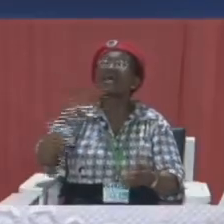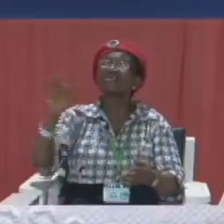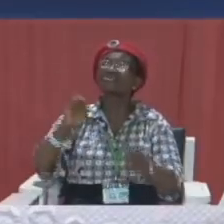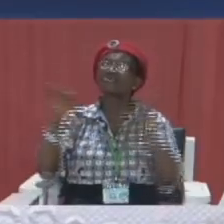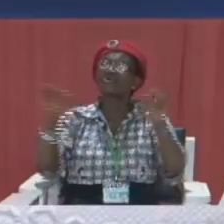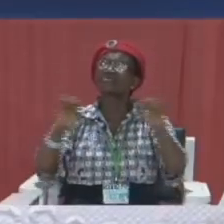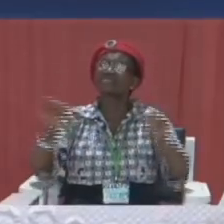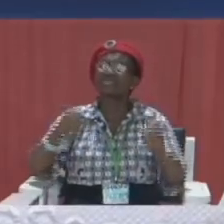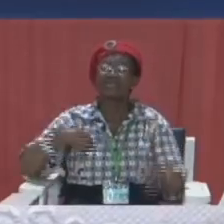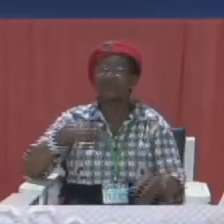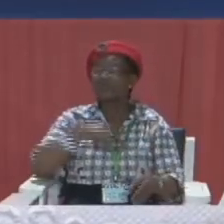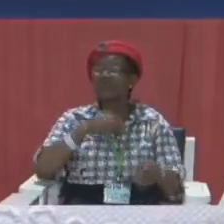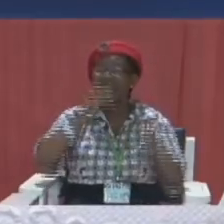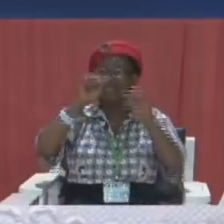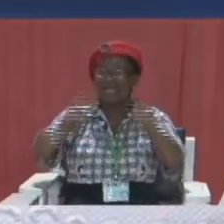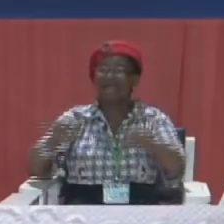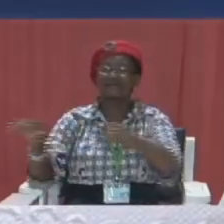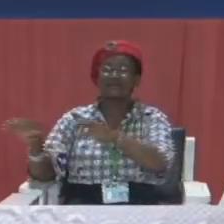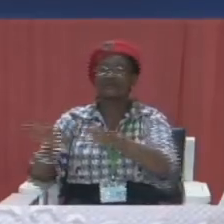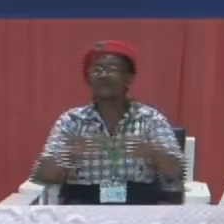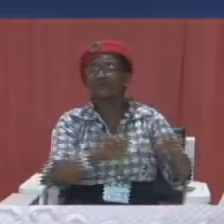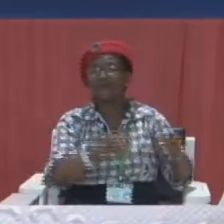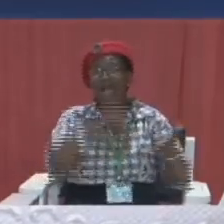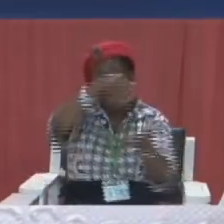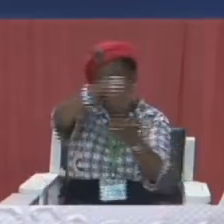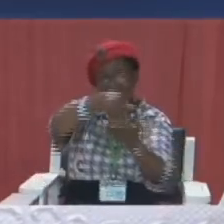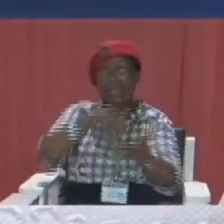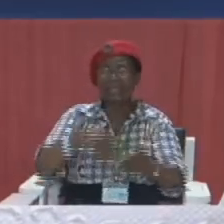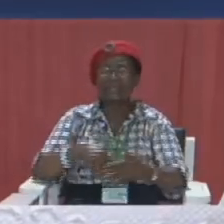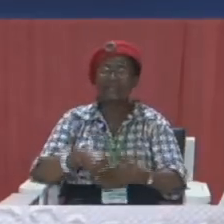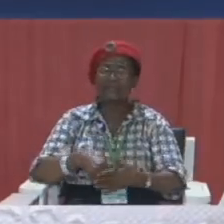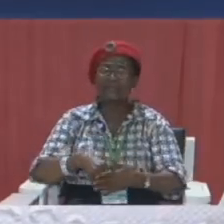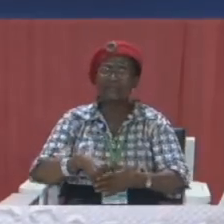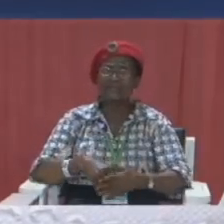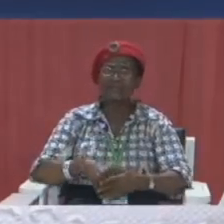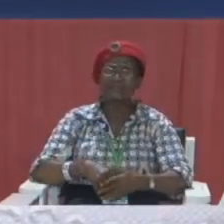And good news for you.